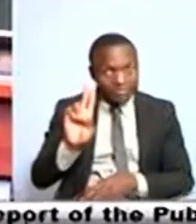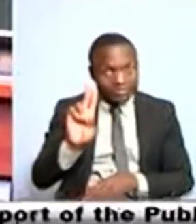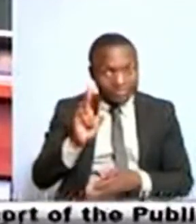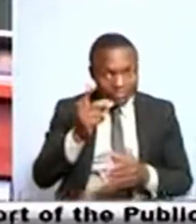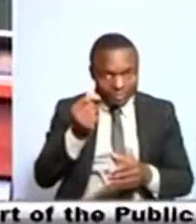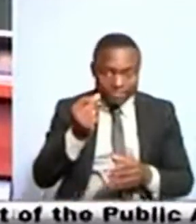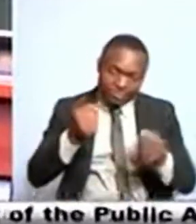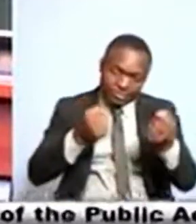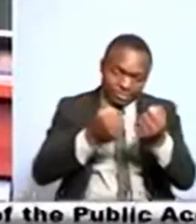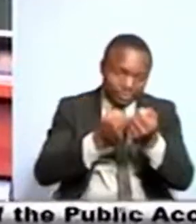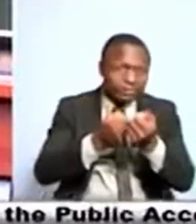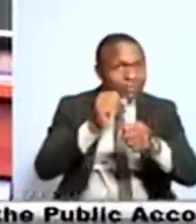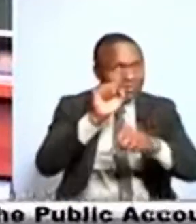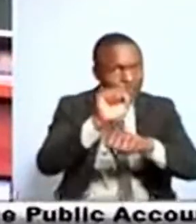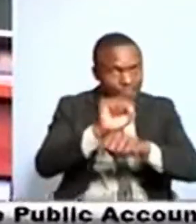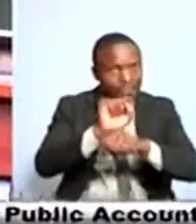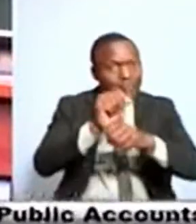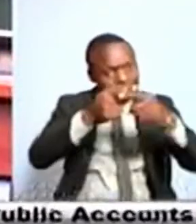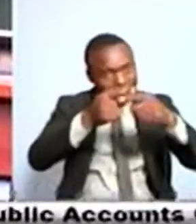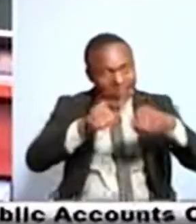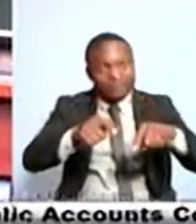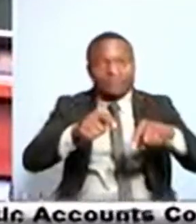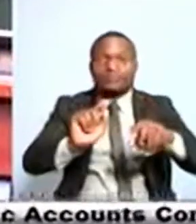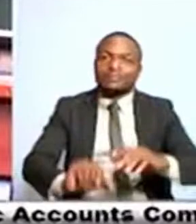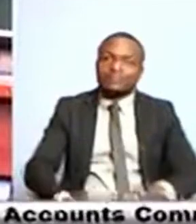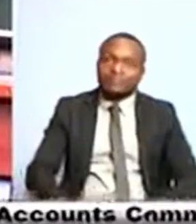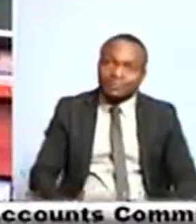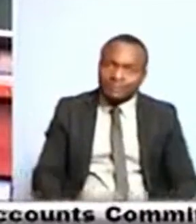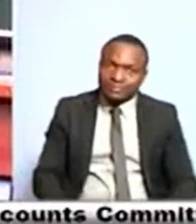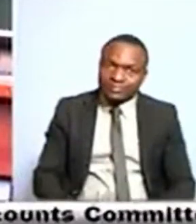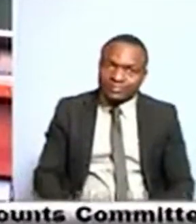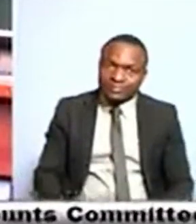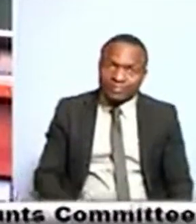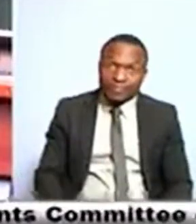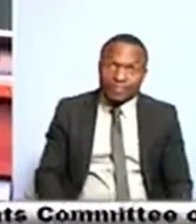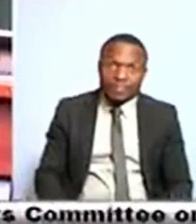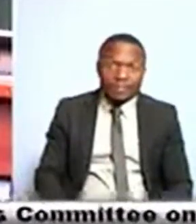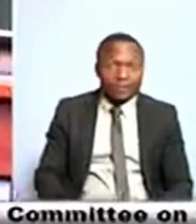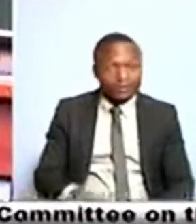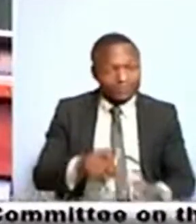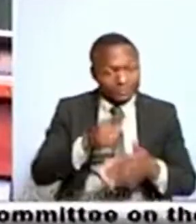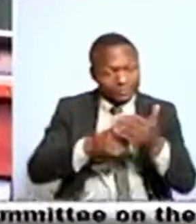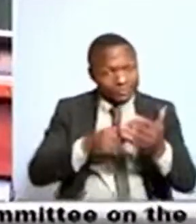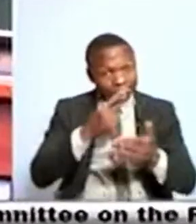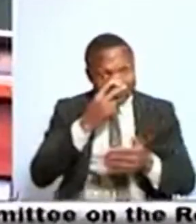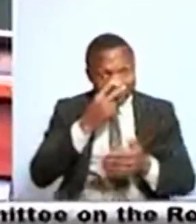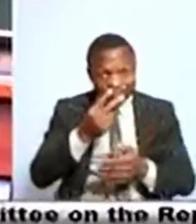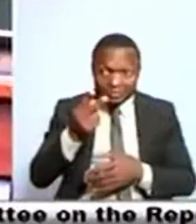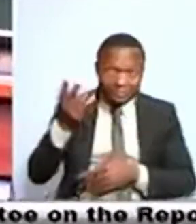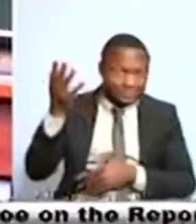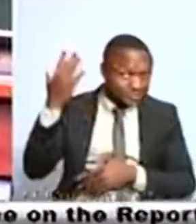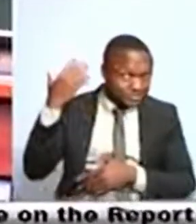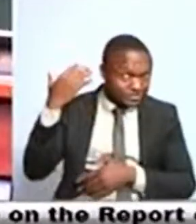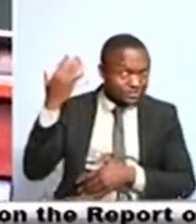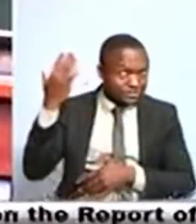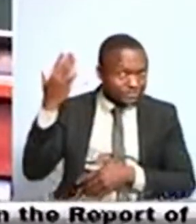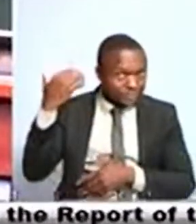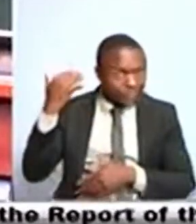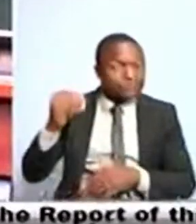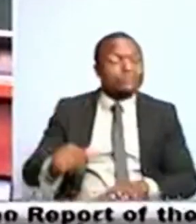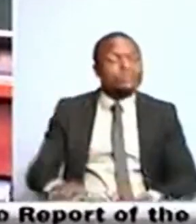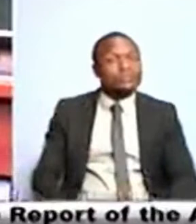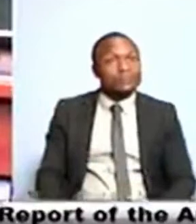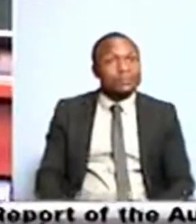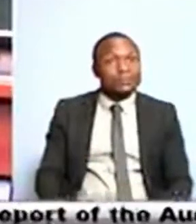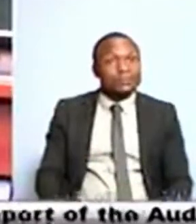work that is taking place. What we have seen in the past, Madam Speaker, is